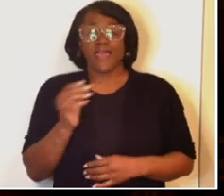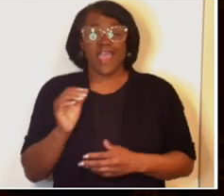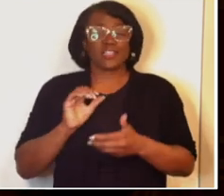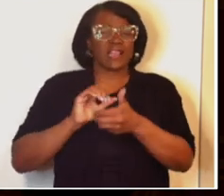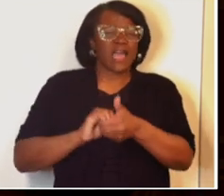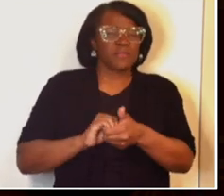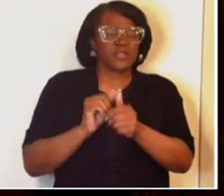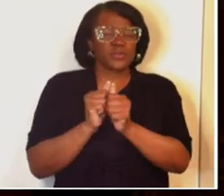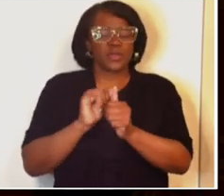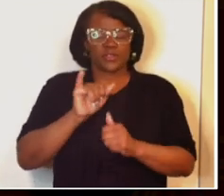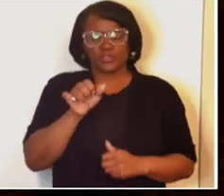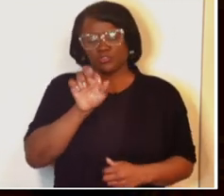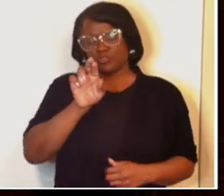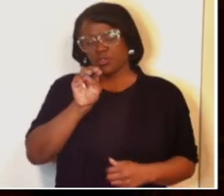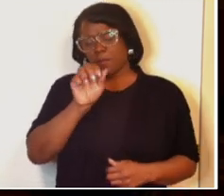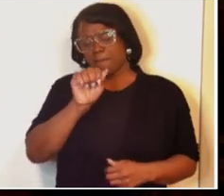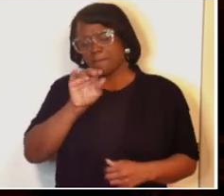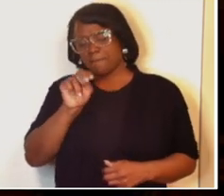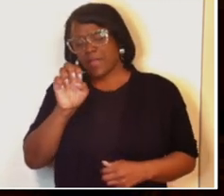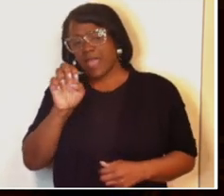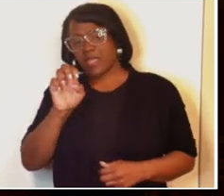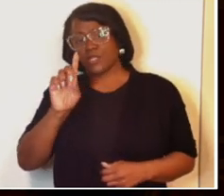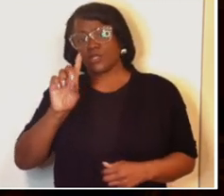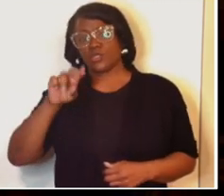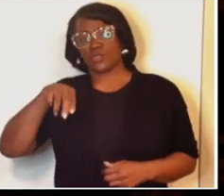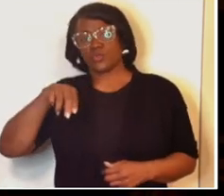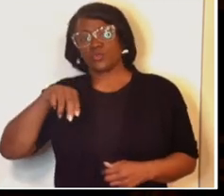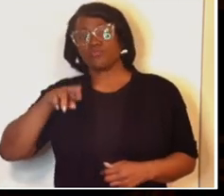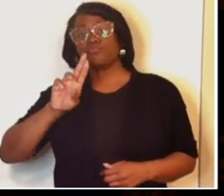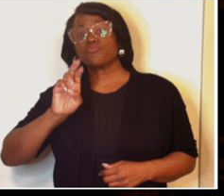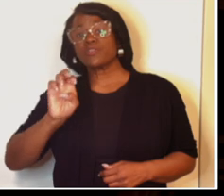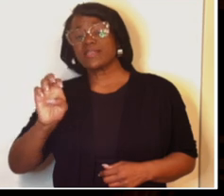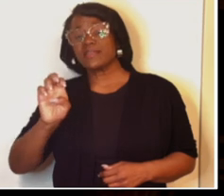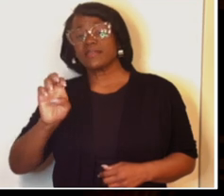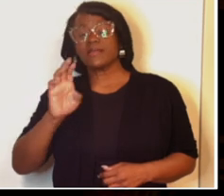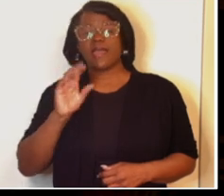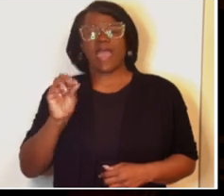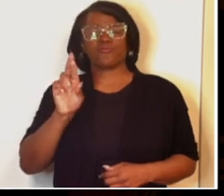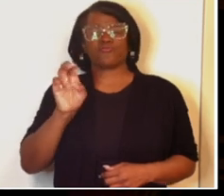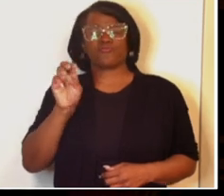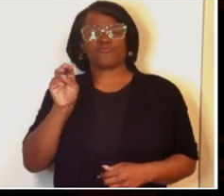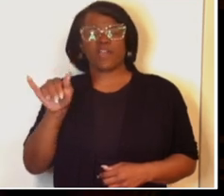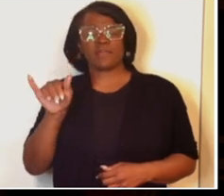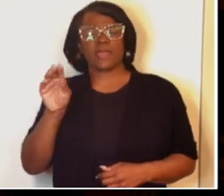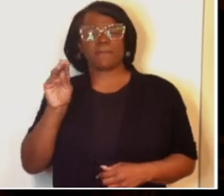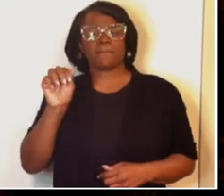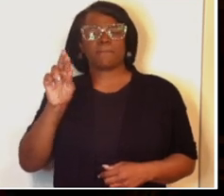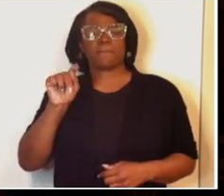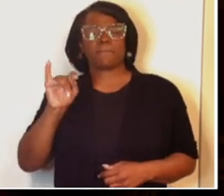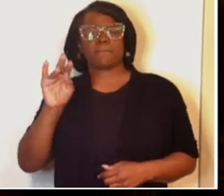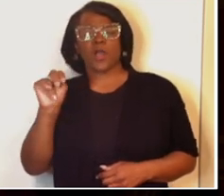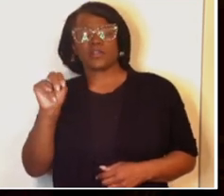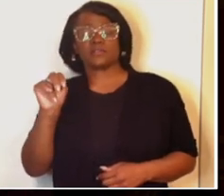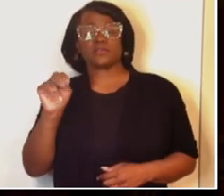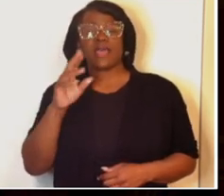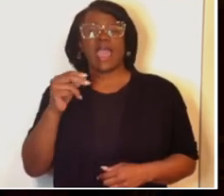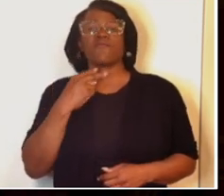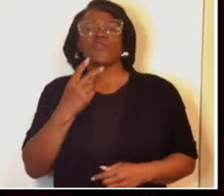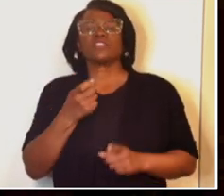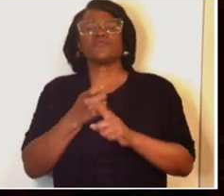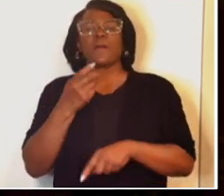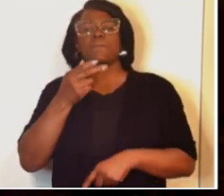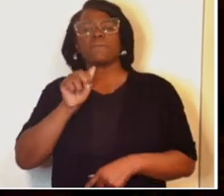Jermaine Dupri and Remy Martin on Voices from Harlem, a celebration of the Harlem Renaissance writers